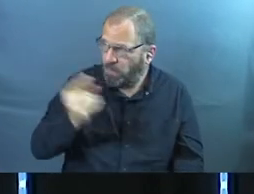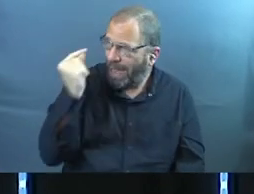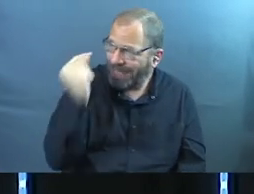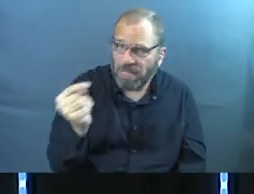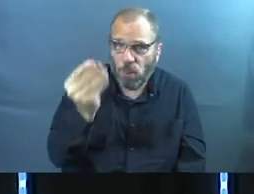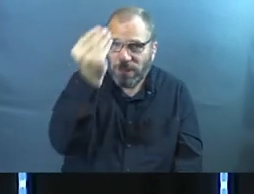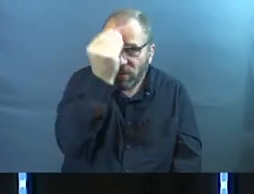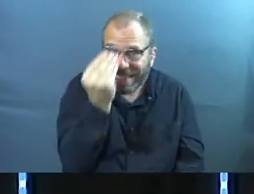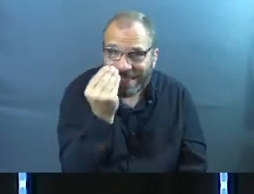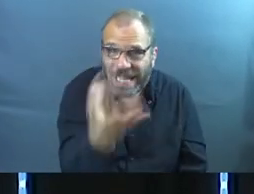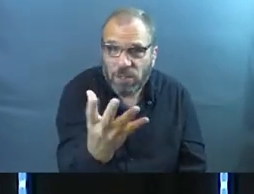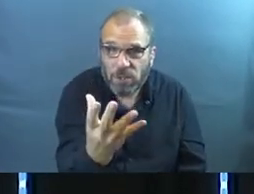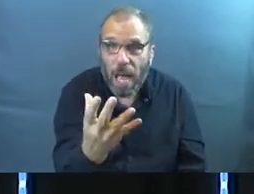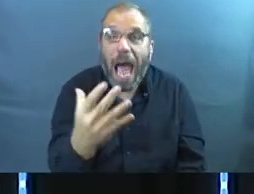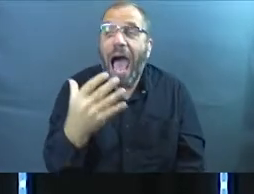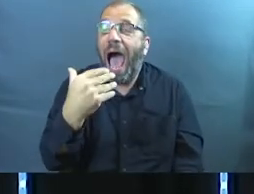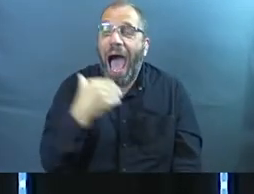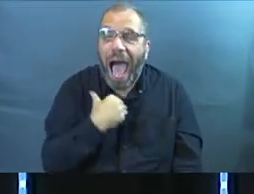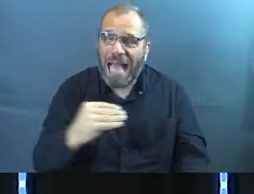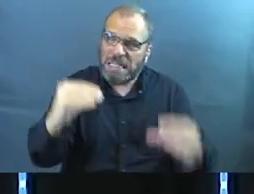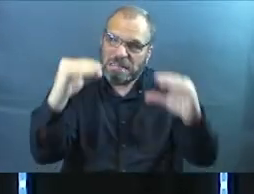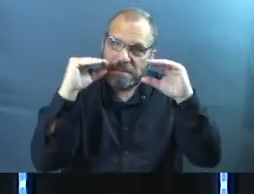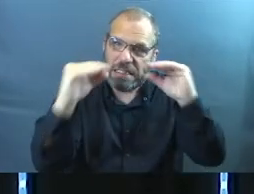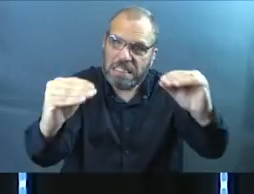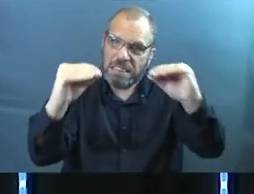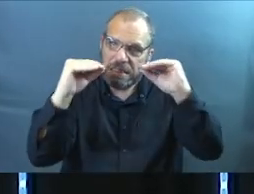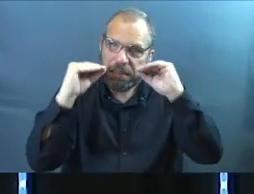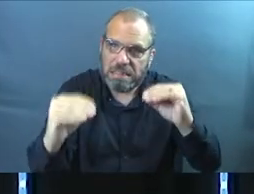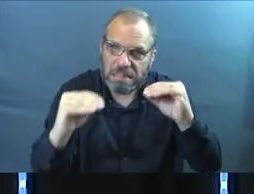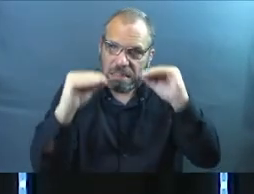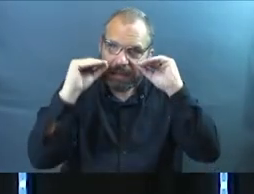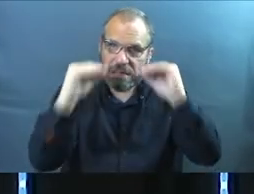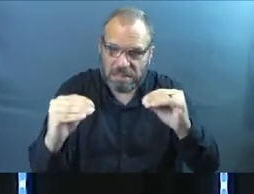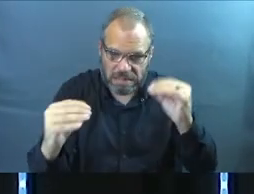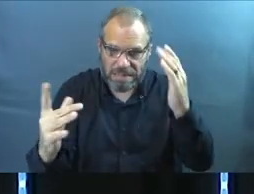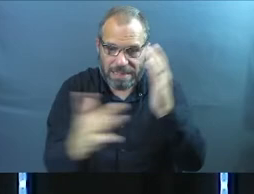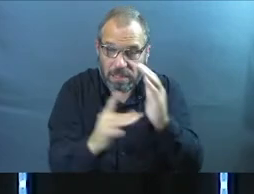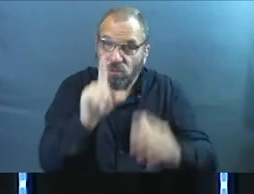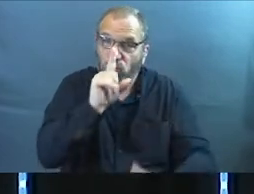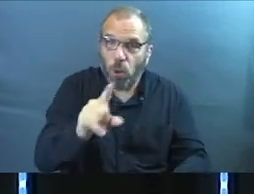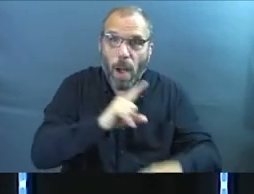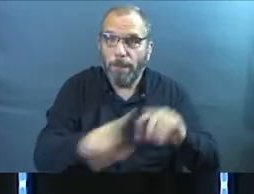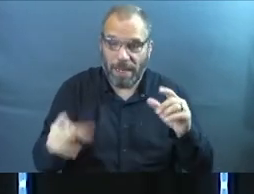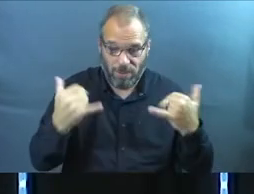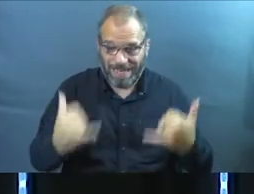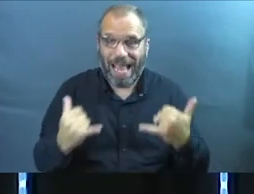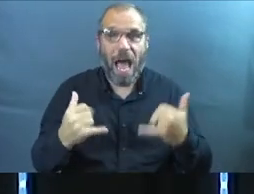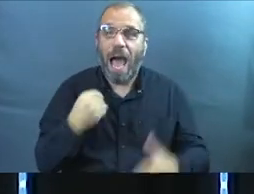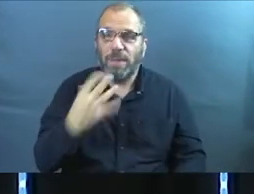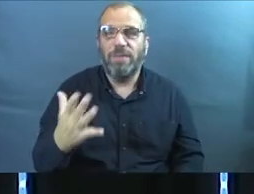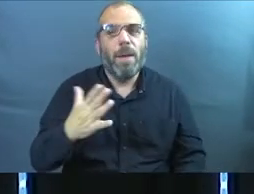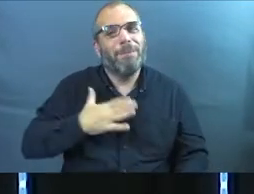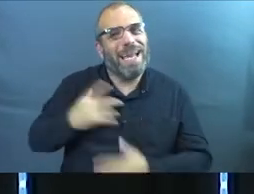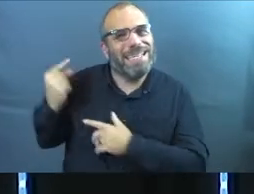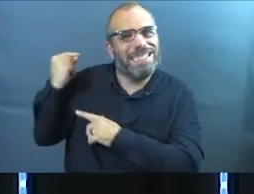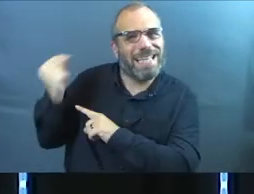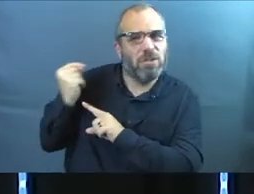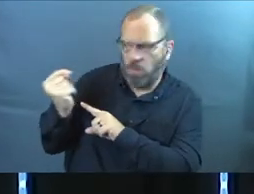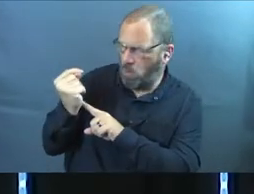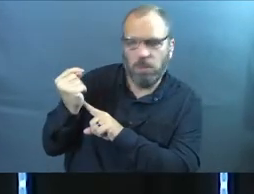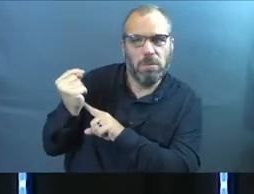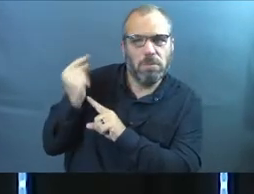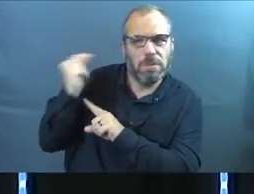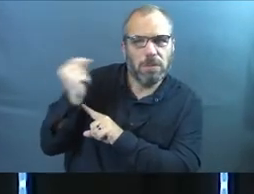testimony to you. Like, I can teach you technically things that are true, but at this point, I'm giving you my testimony here.